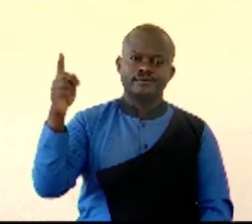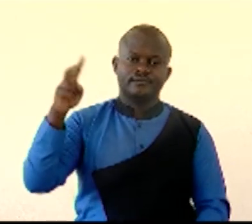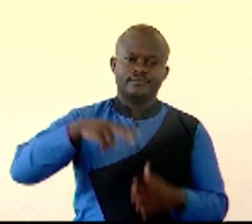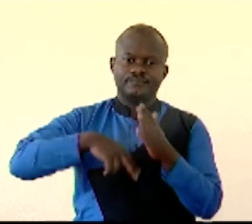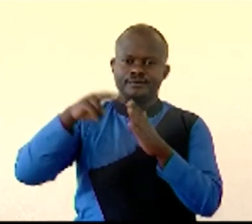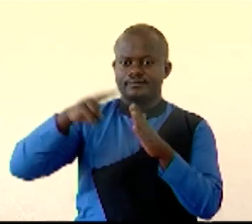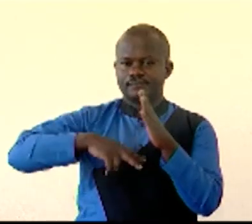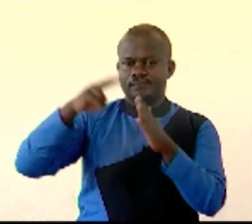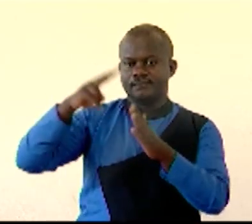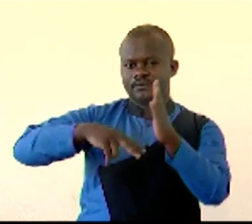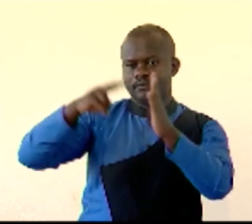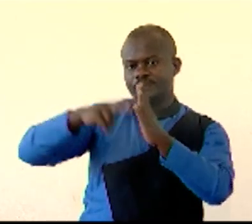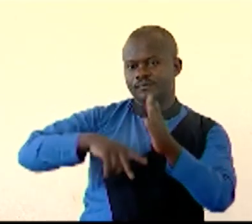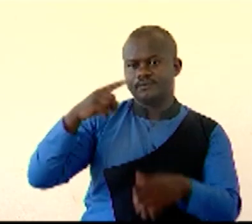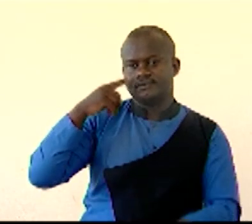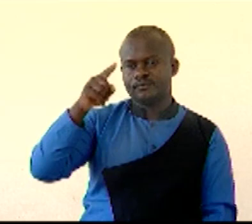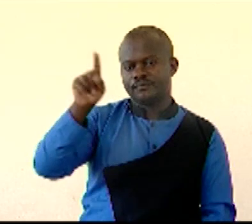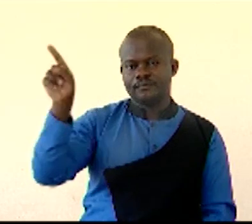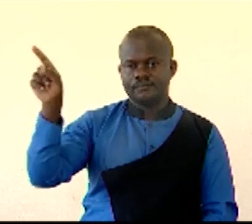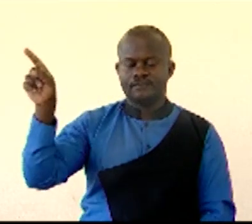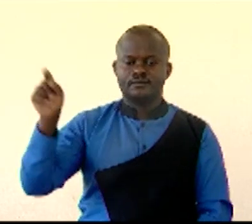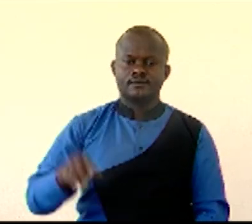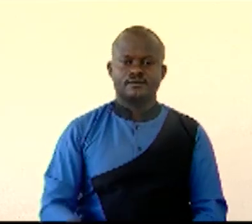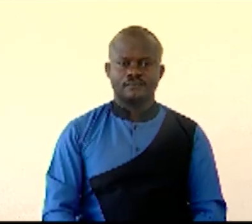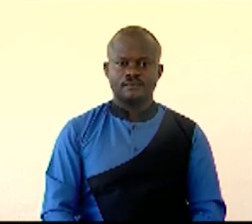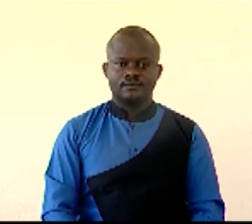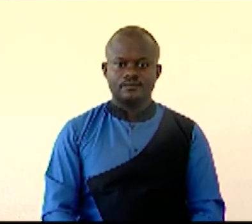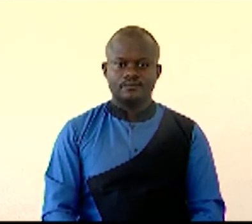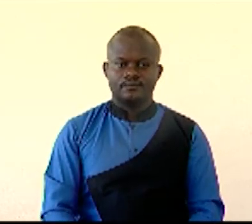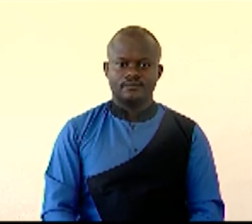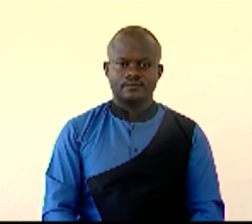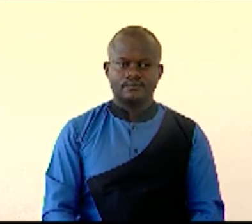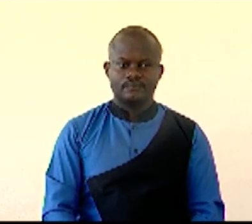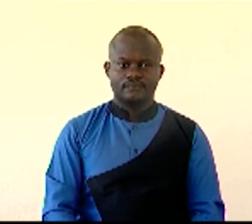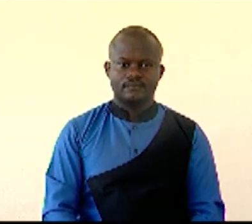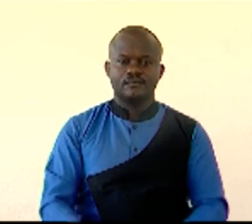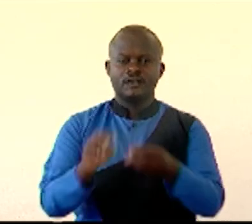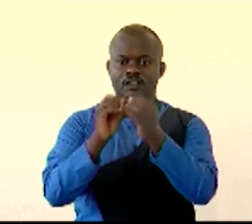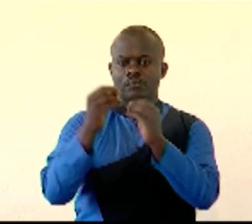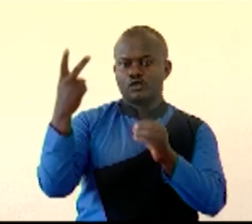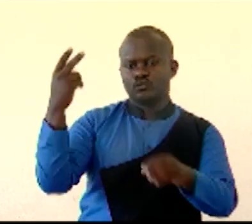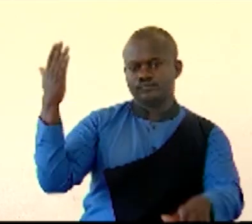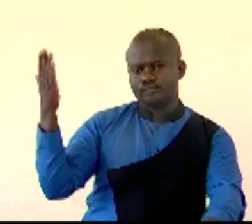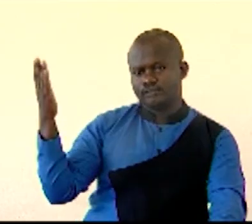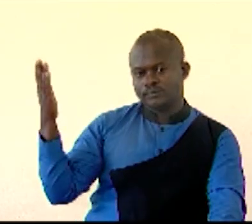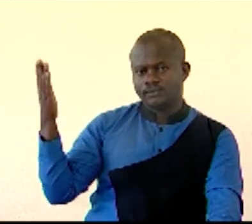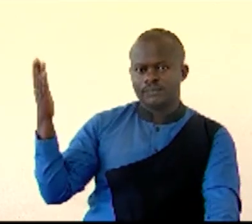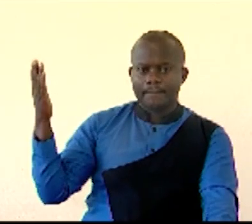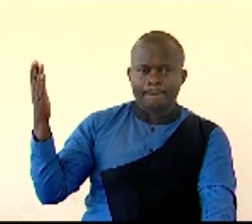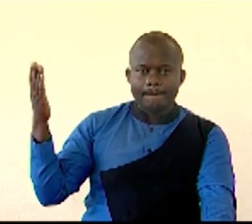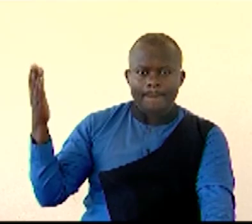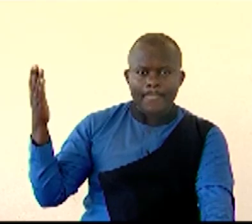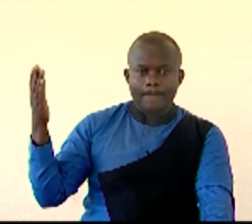reagent, and you determine the number of moles of the silver which is formed. Number 2, identify